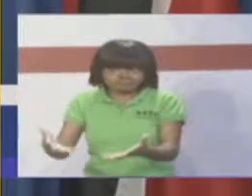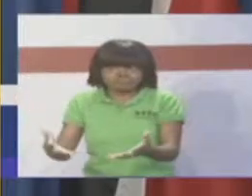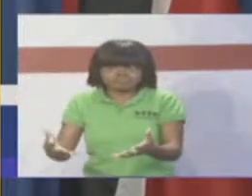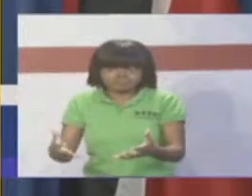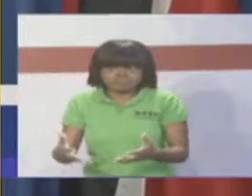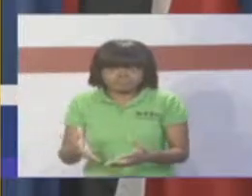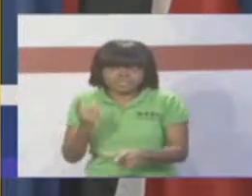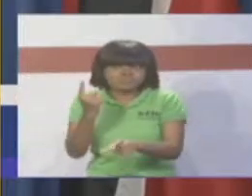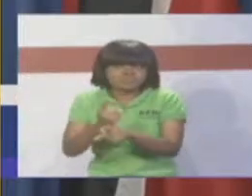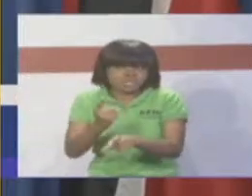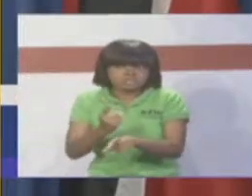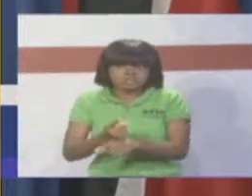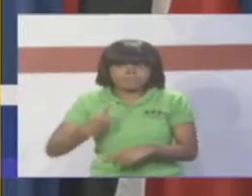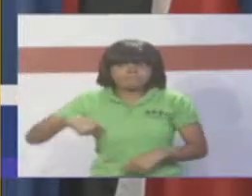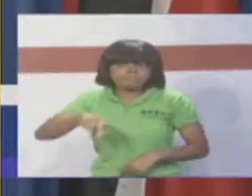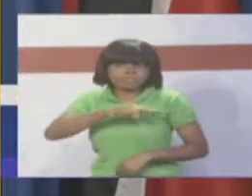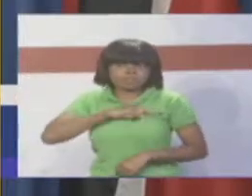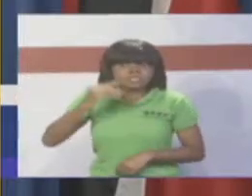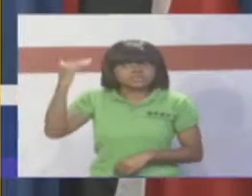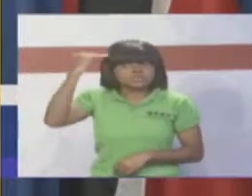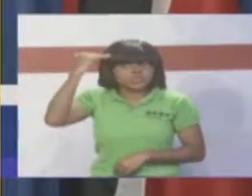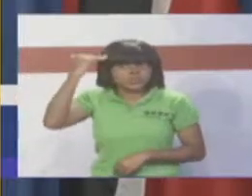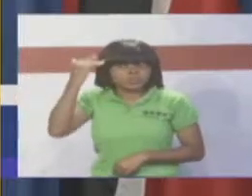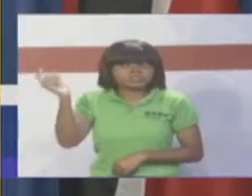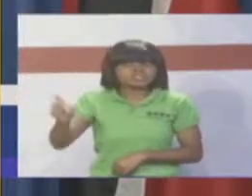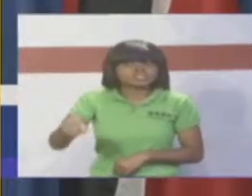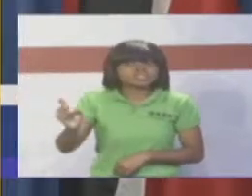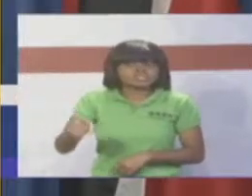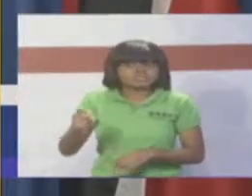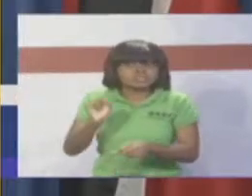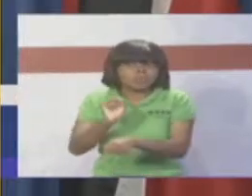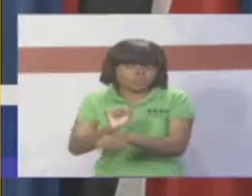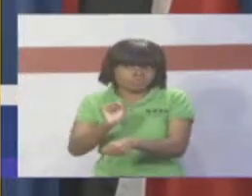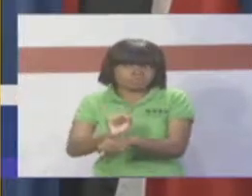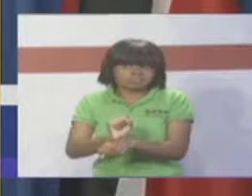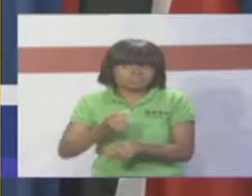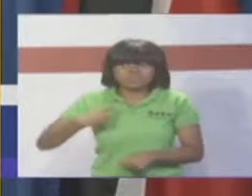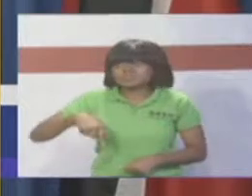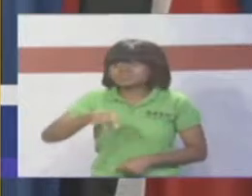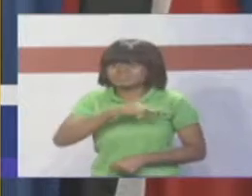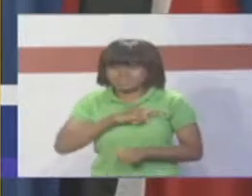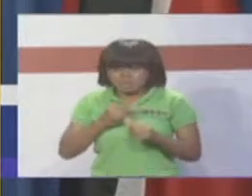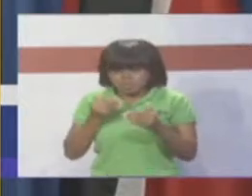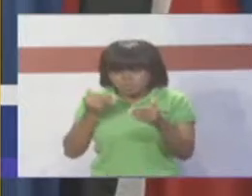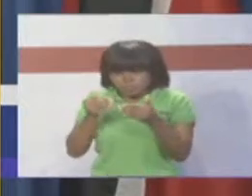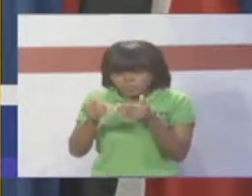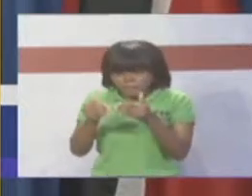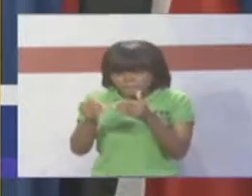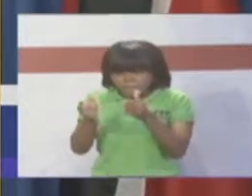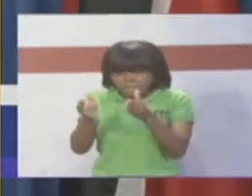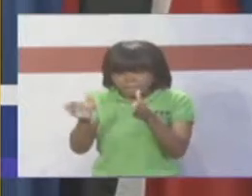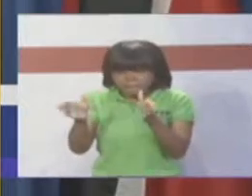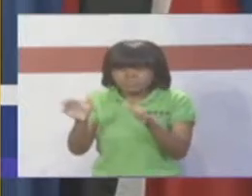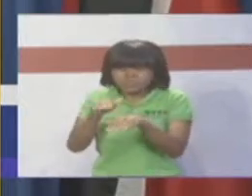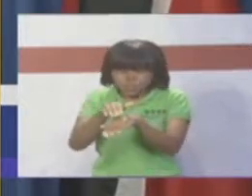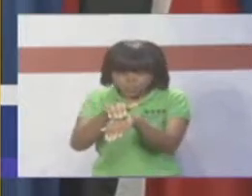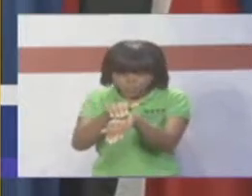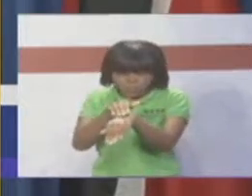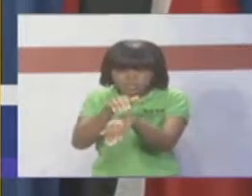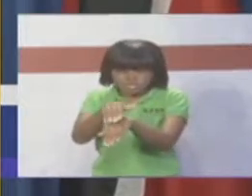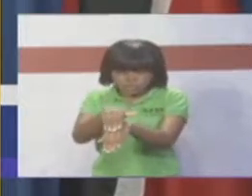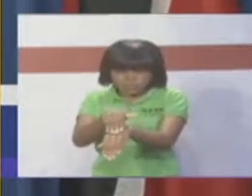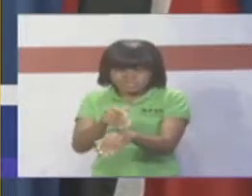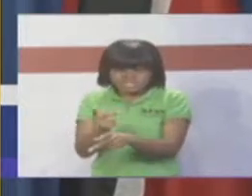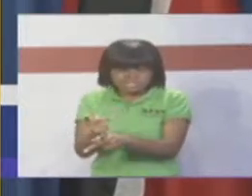economy. We came out slowly and cautiously, carefully. And if a wave, like our third